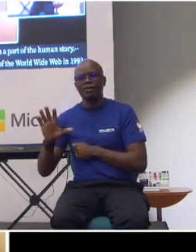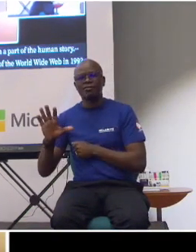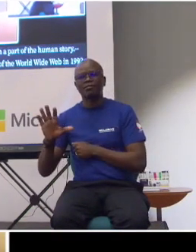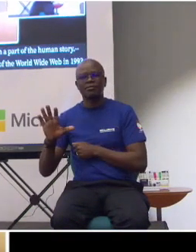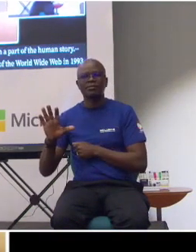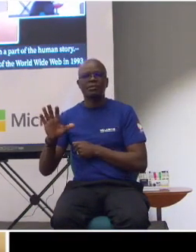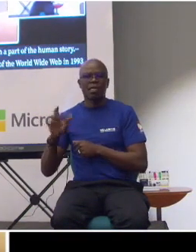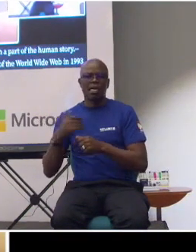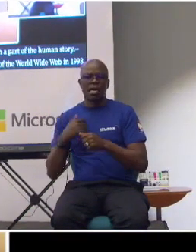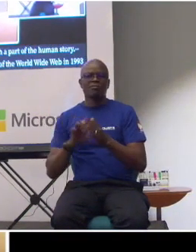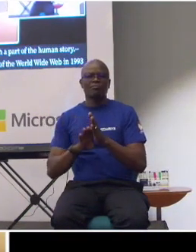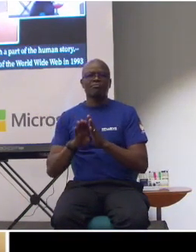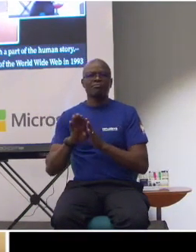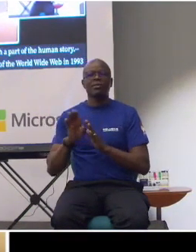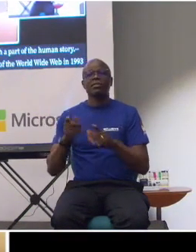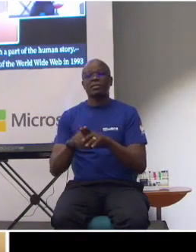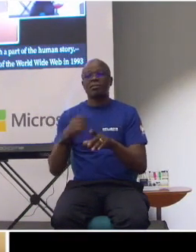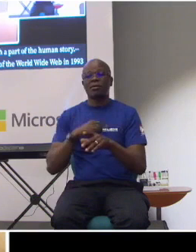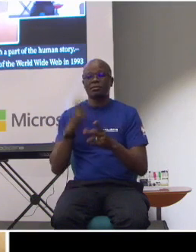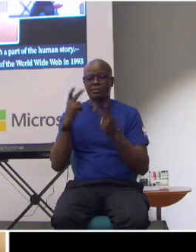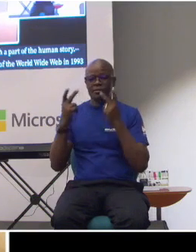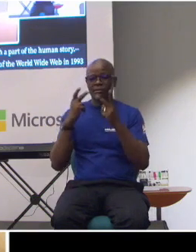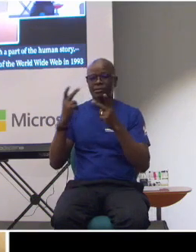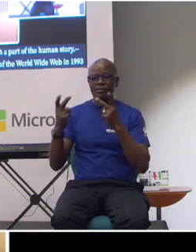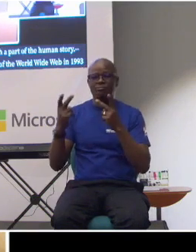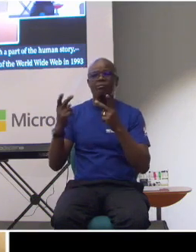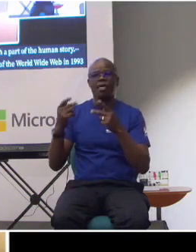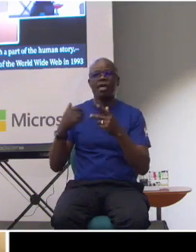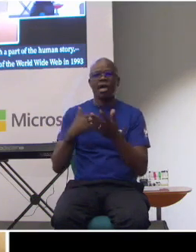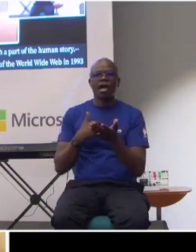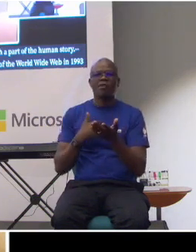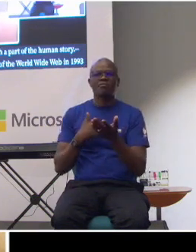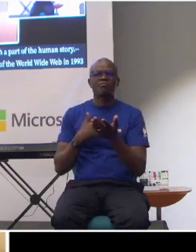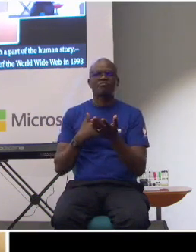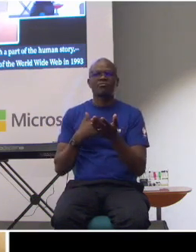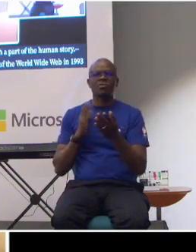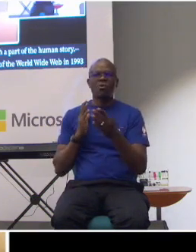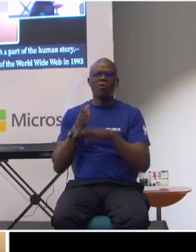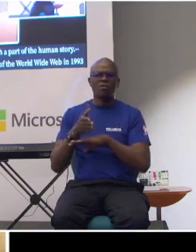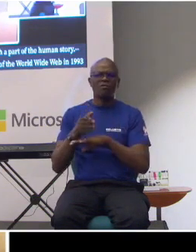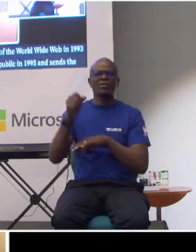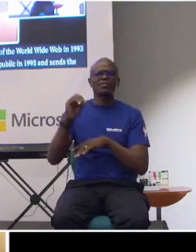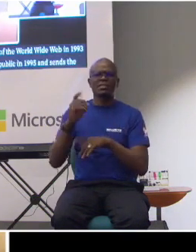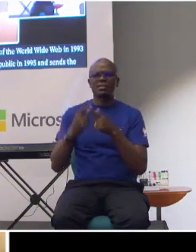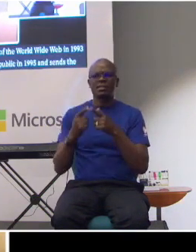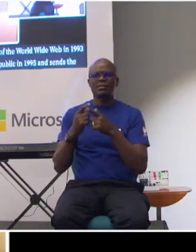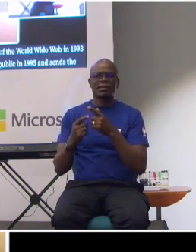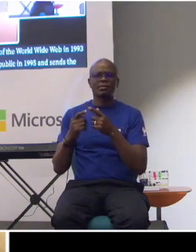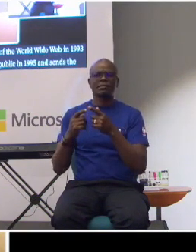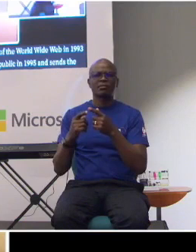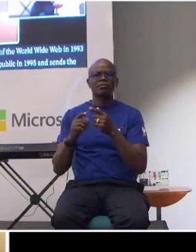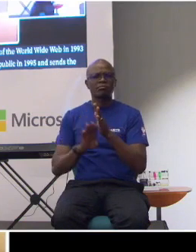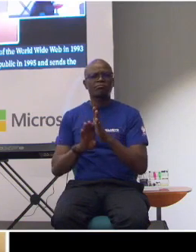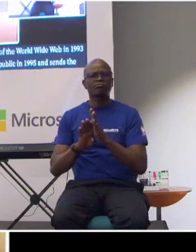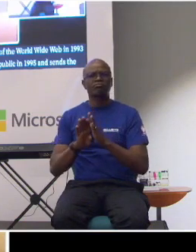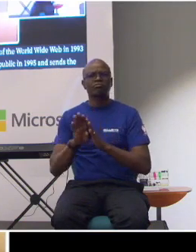on. So we have seen over the period of roughly 50 years since the conception of the Internet, and